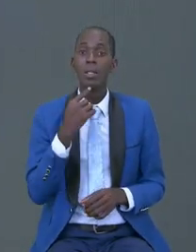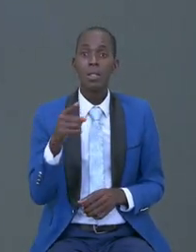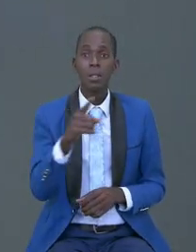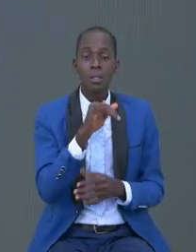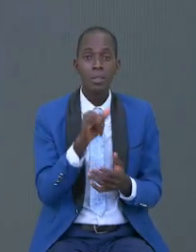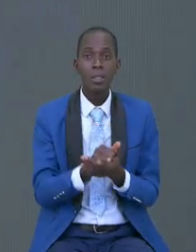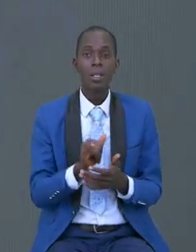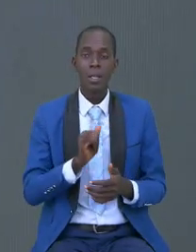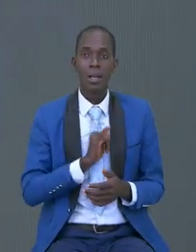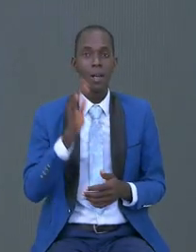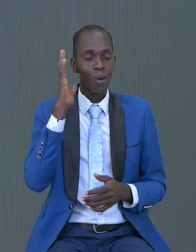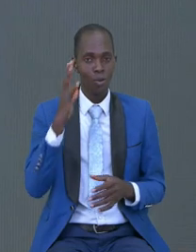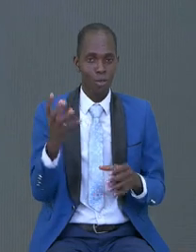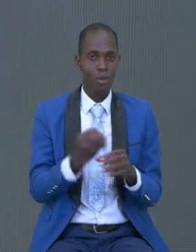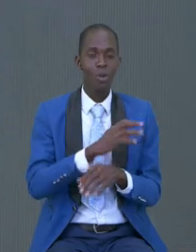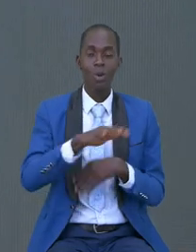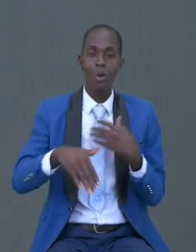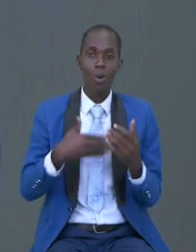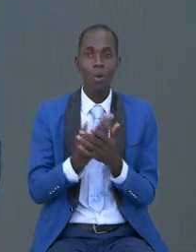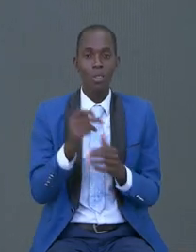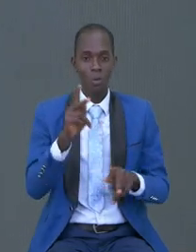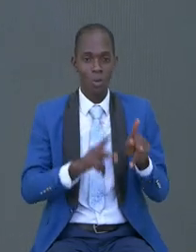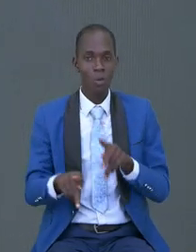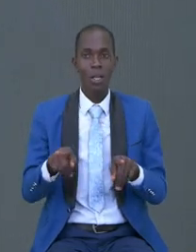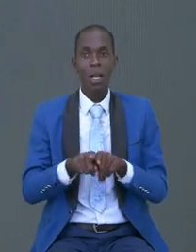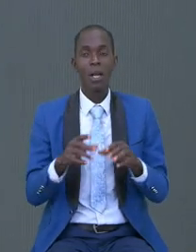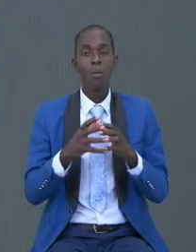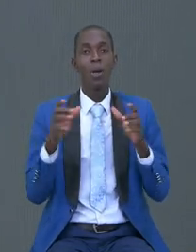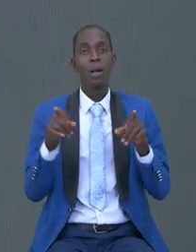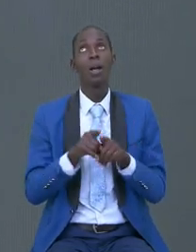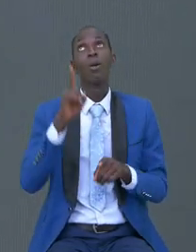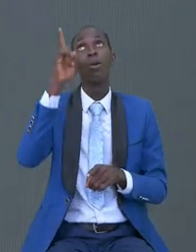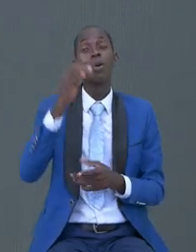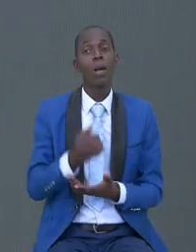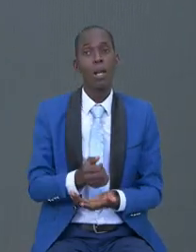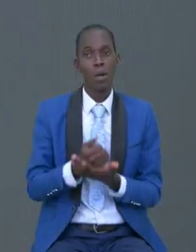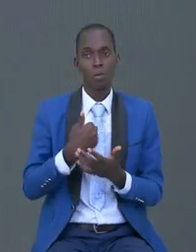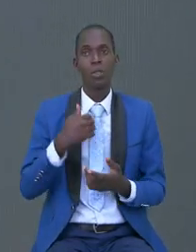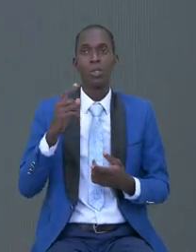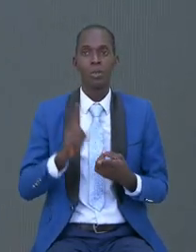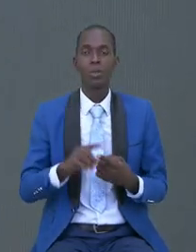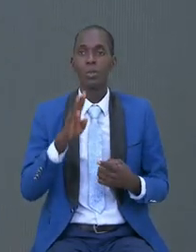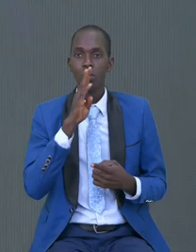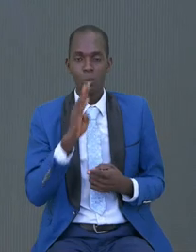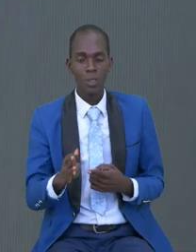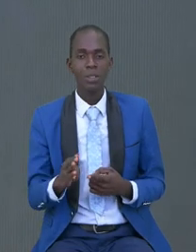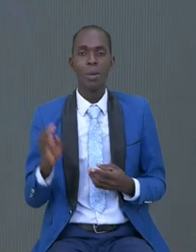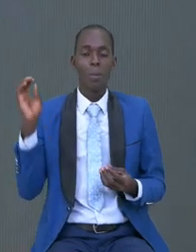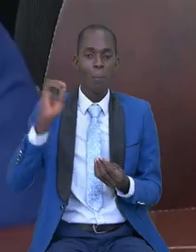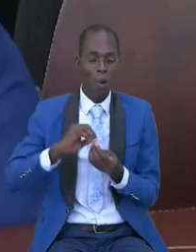going to take all those people as much as God helps me, deeper than deeper. Yeah.